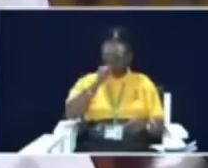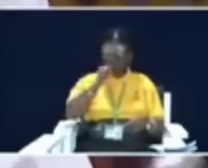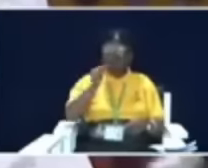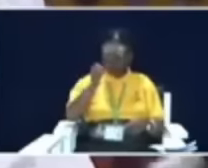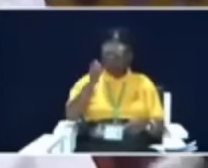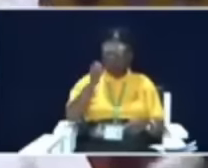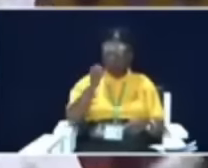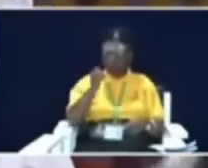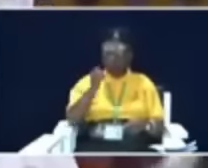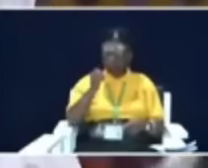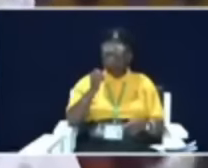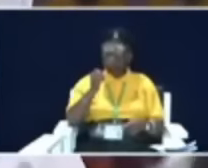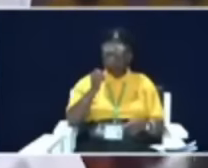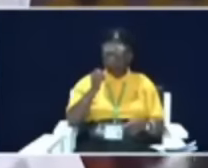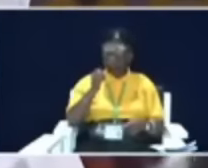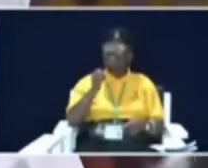the child will die.